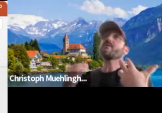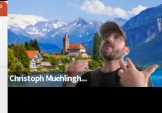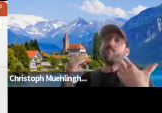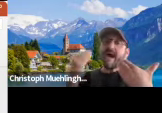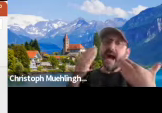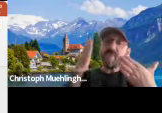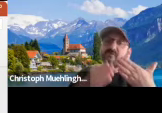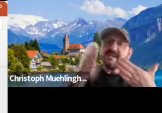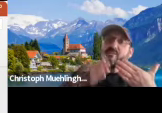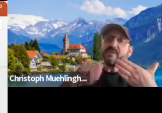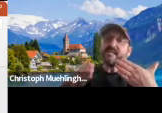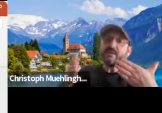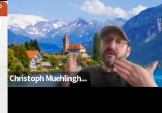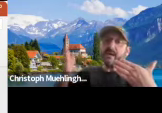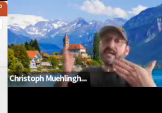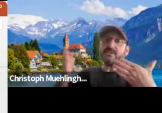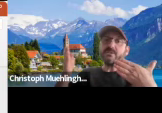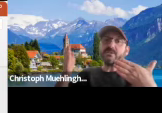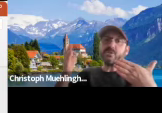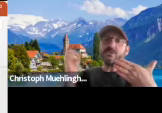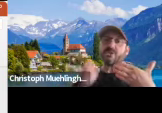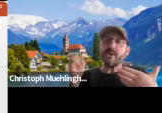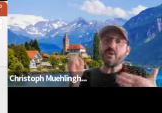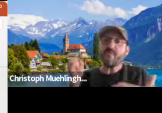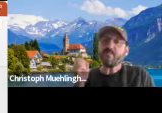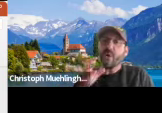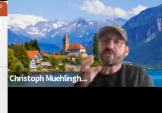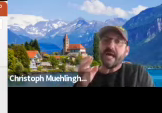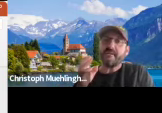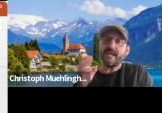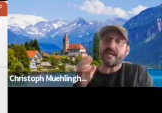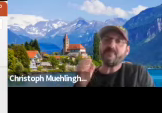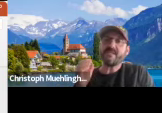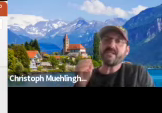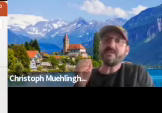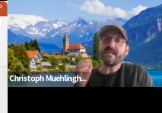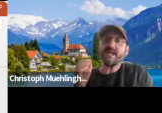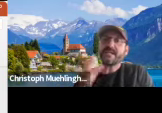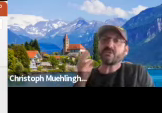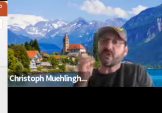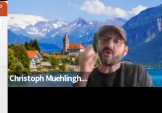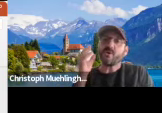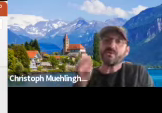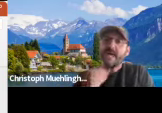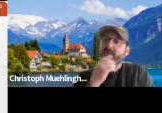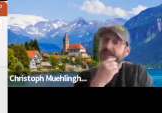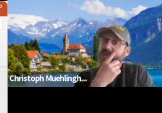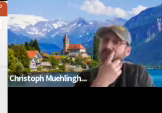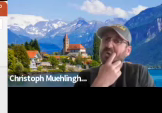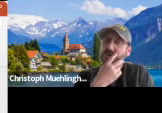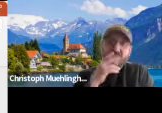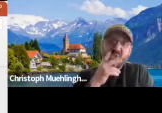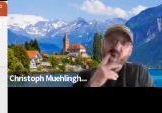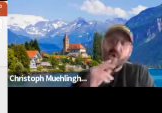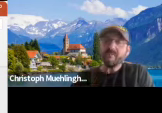fires by how frequently it shoots a nerve impulse down, like how frequently an electric shock goes down the